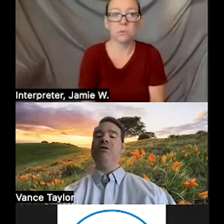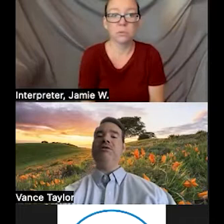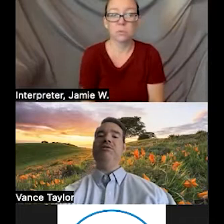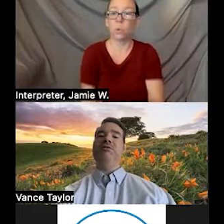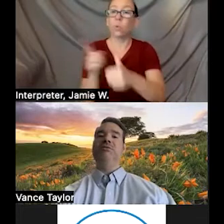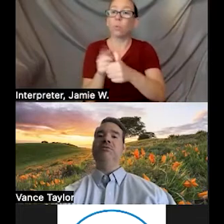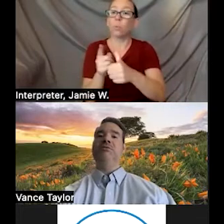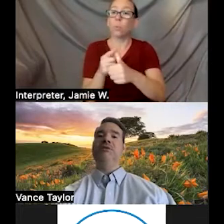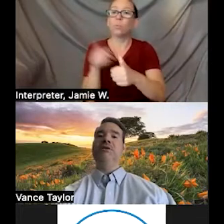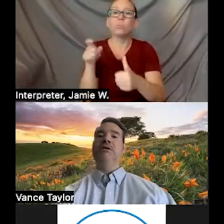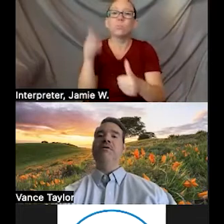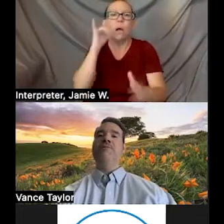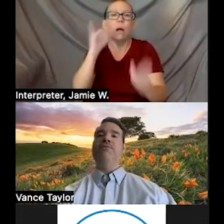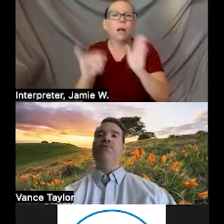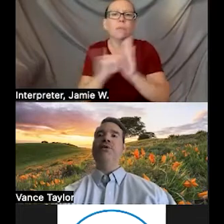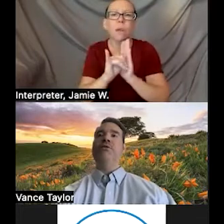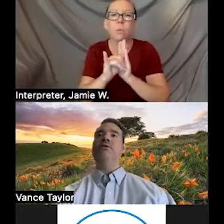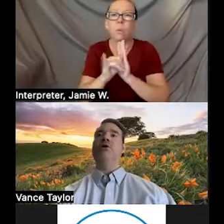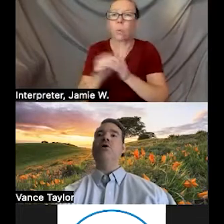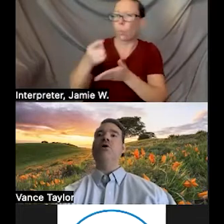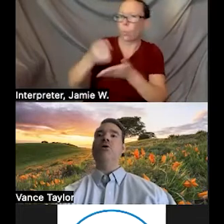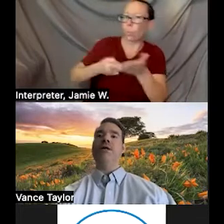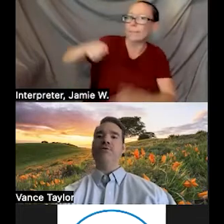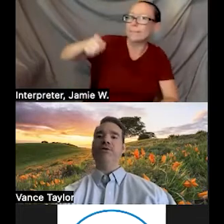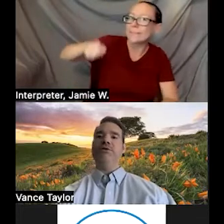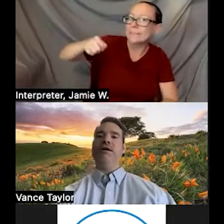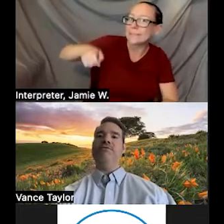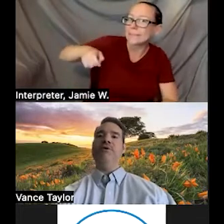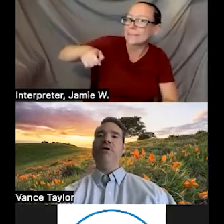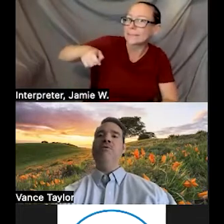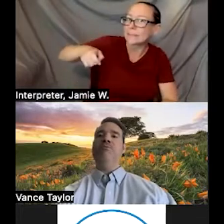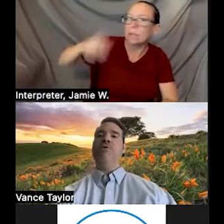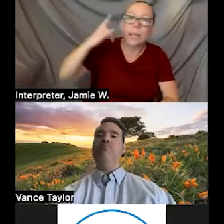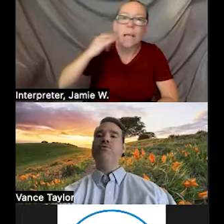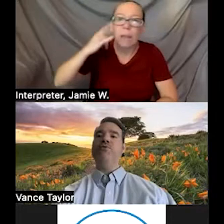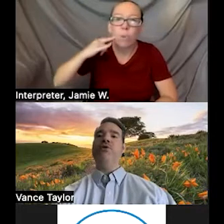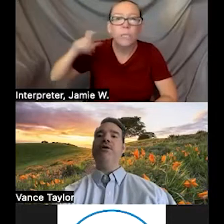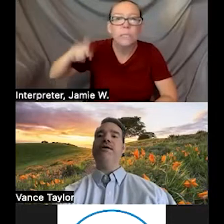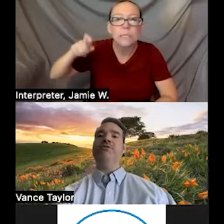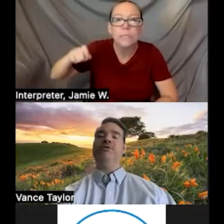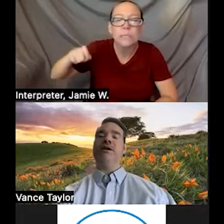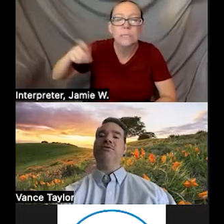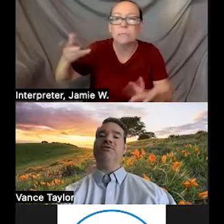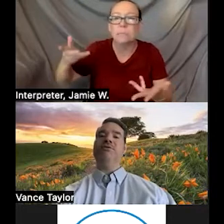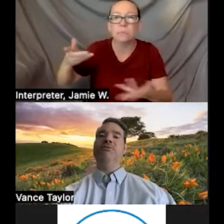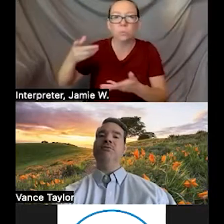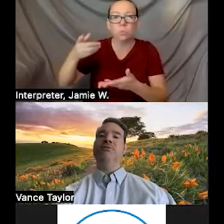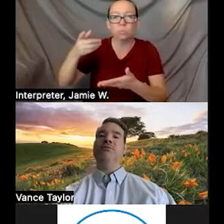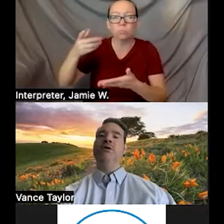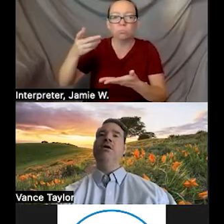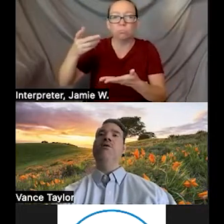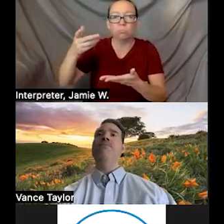the needs that all Californians have before, during, and after disasters.